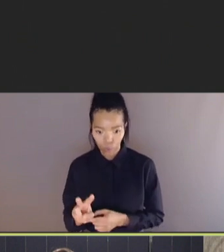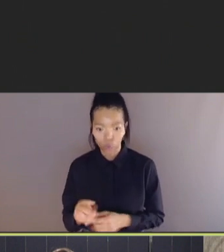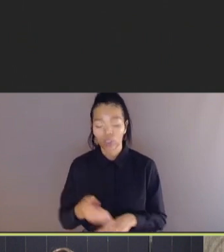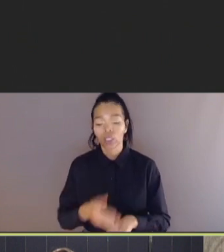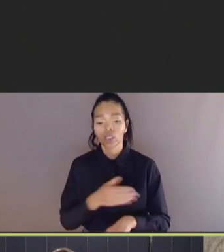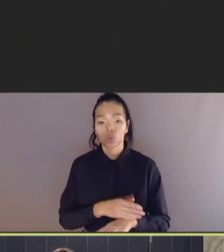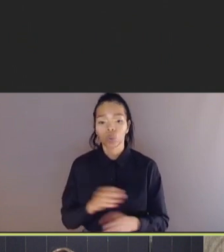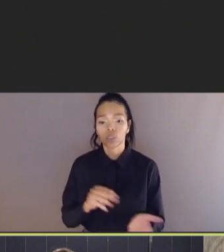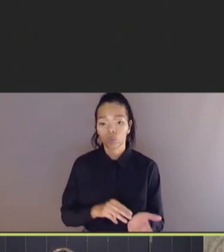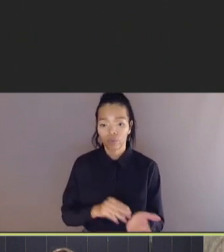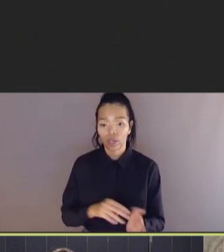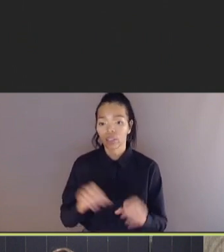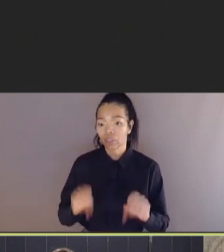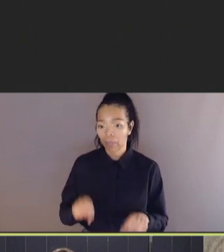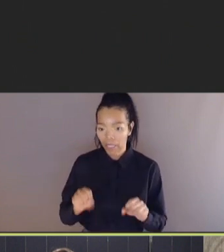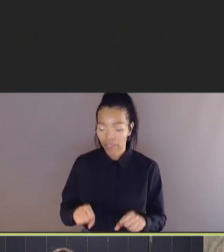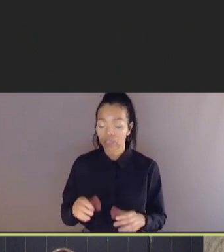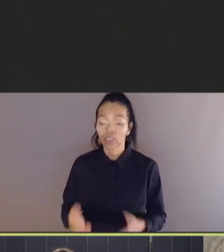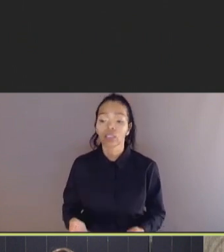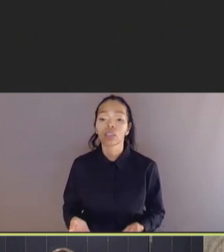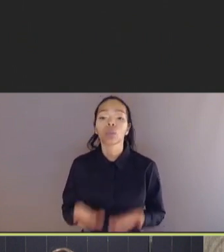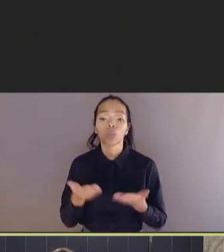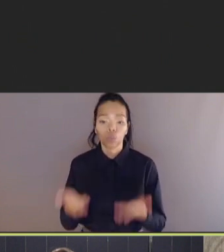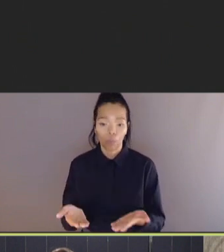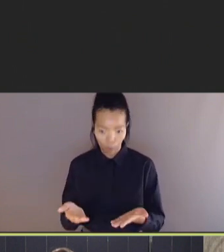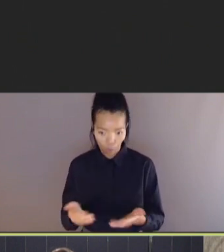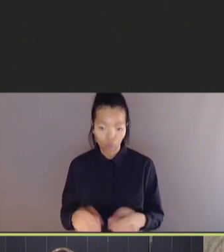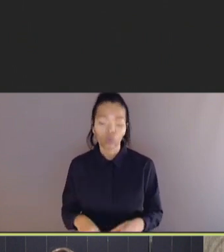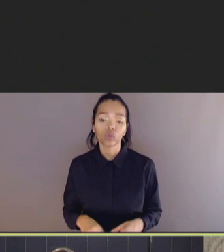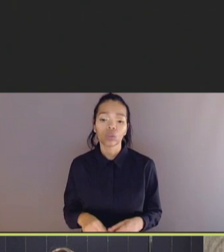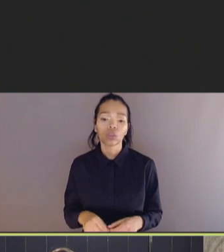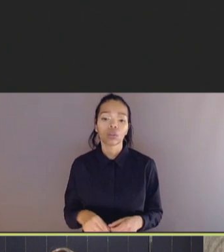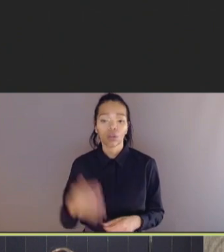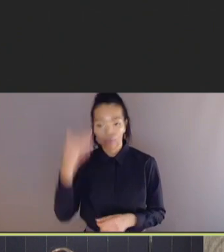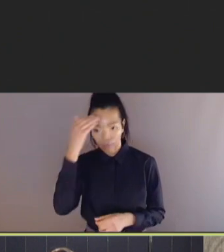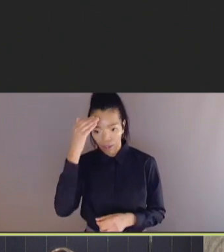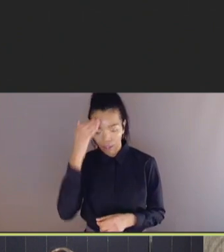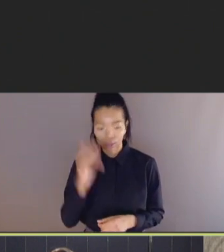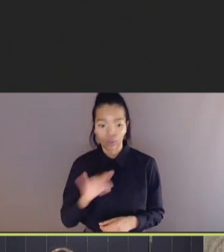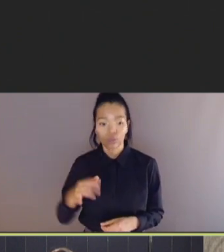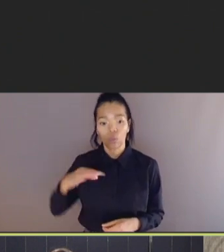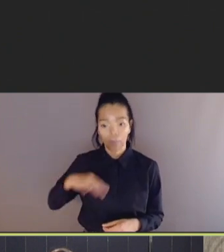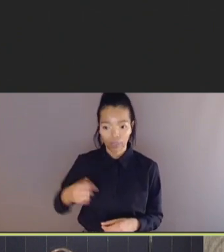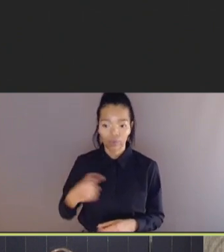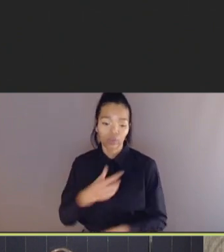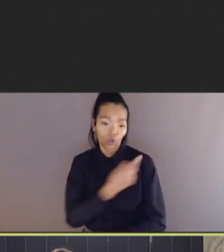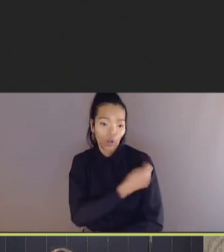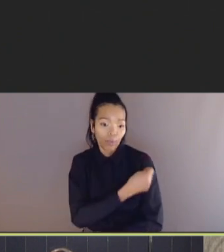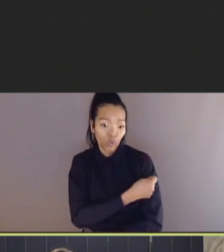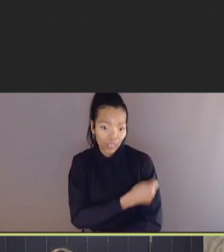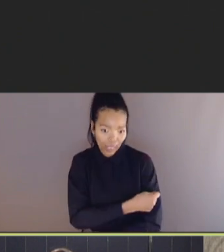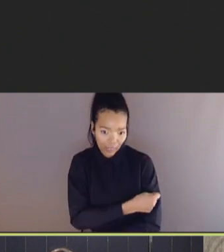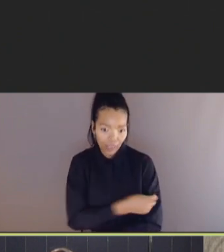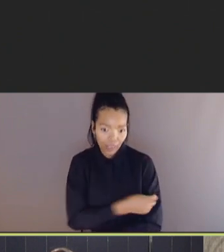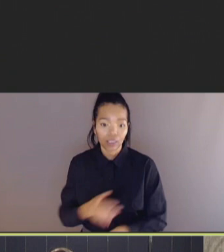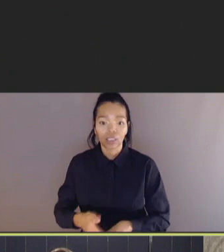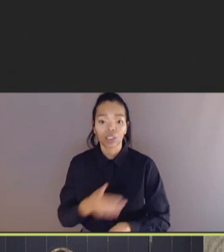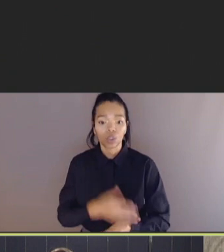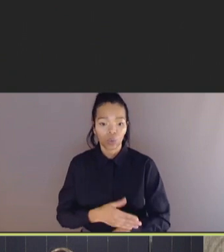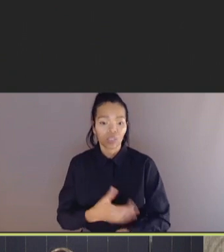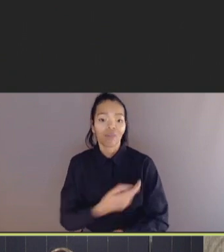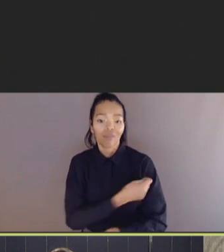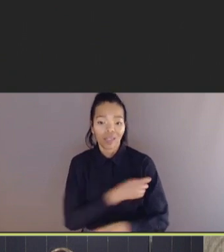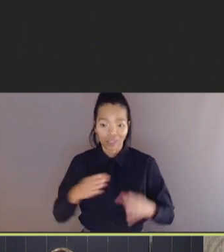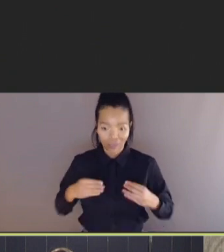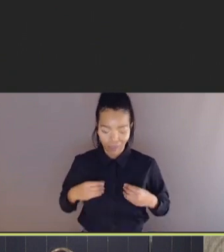promote knowledge of the benefits of immunization and increase vaccine acceptance by the public. Objective 3.3 is to